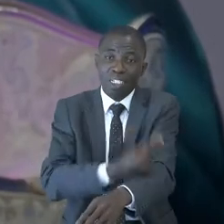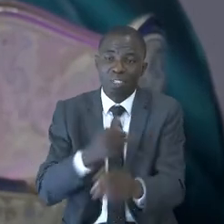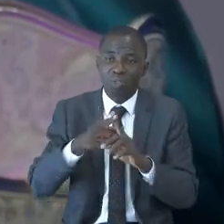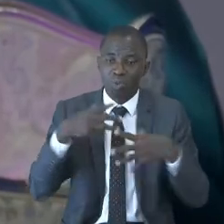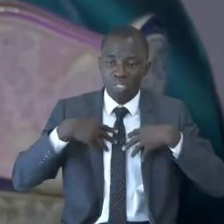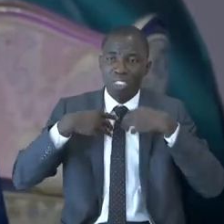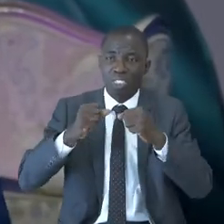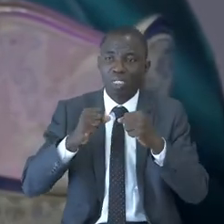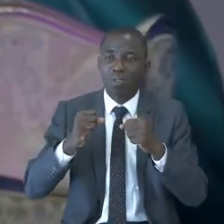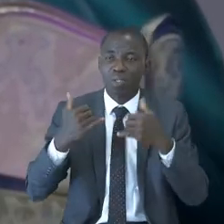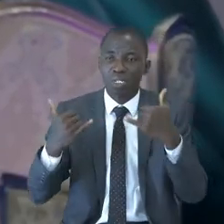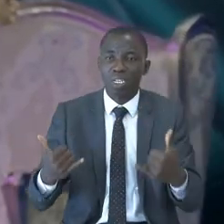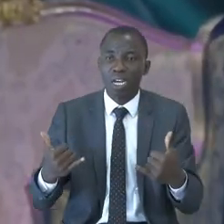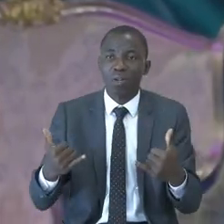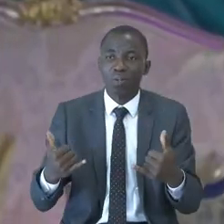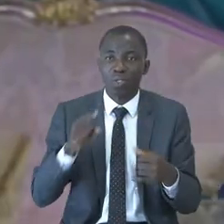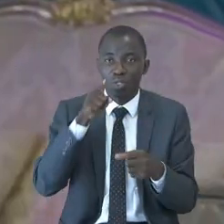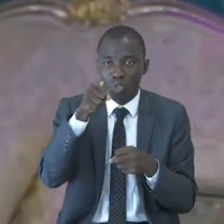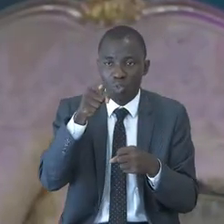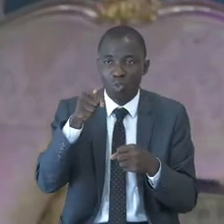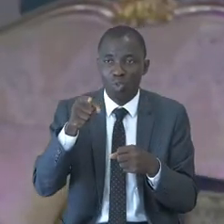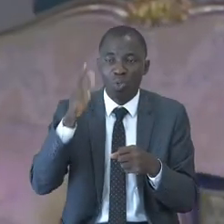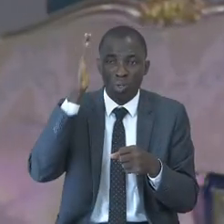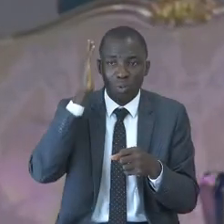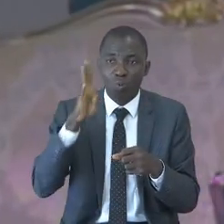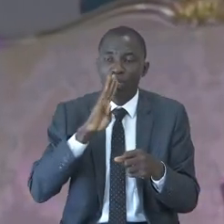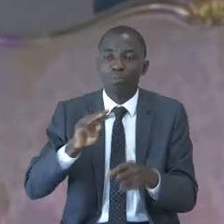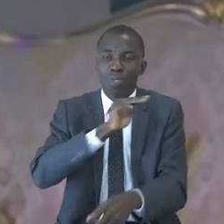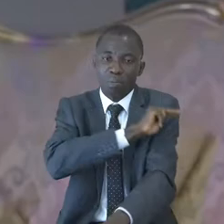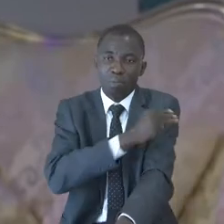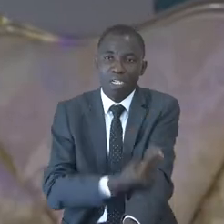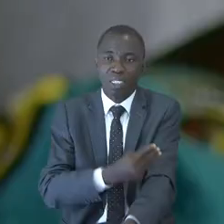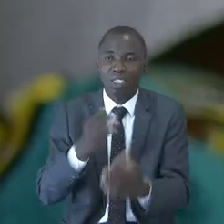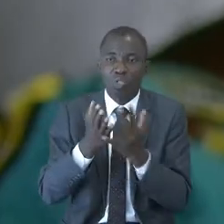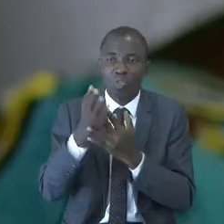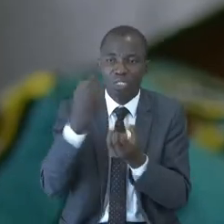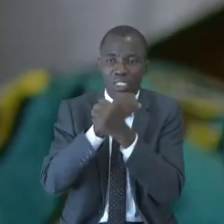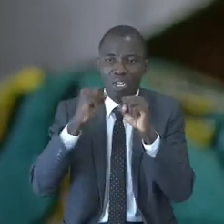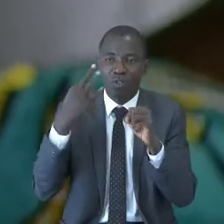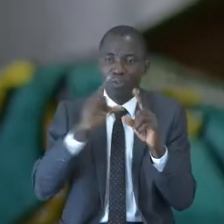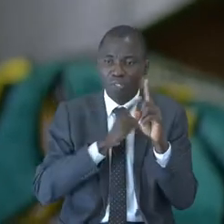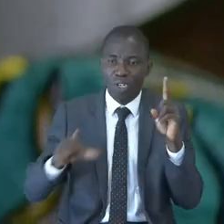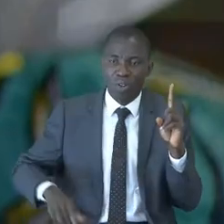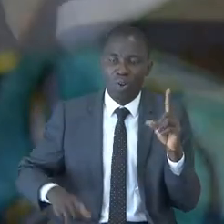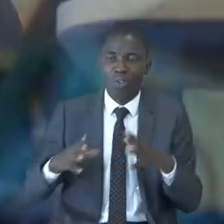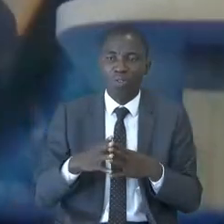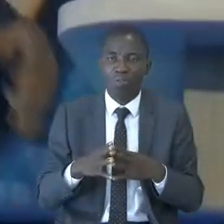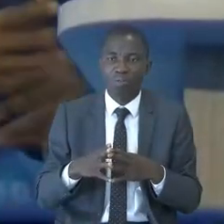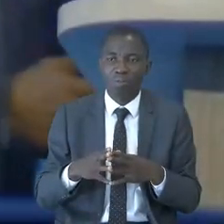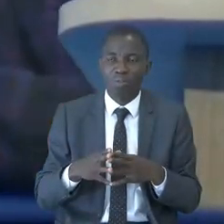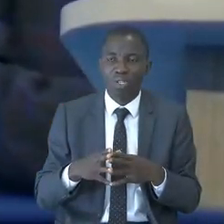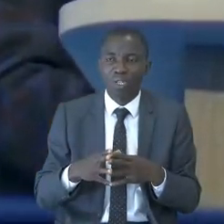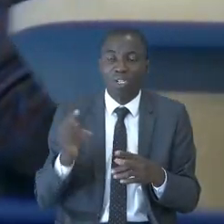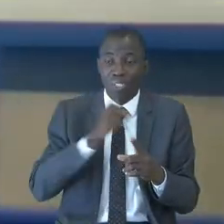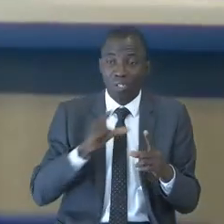heal, now you will be mighty through the salvation of the Lord. The Lord